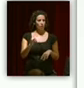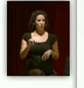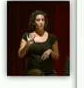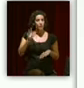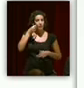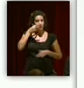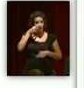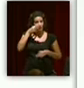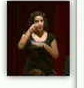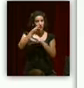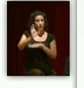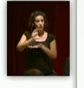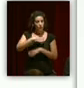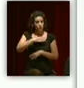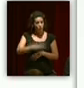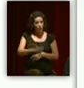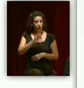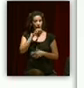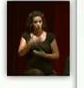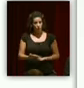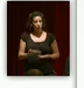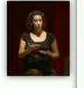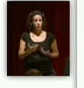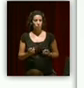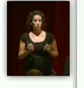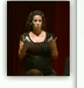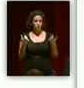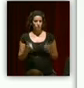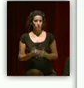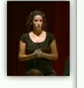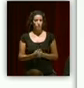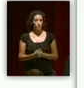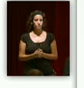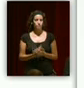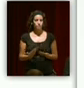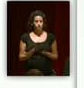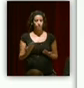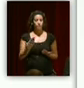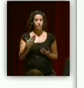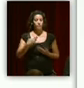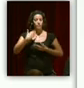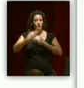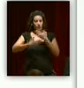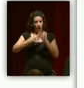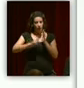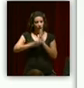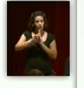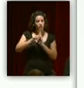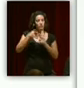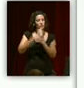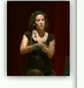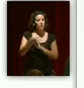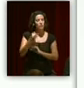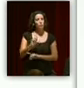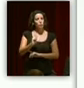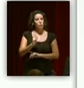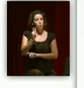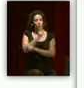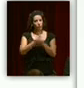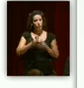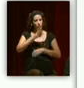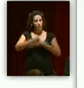have available audio descriptions, but wanting to go to the cinema and having the technology does not